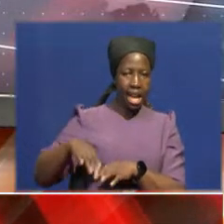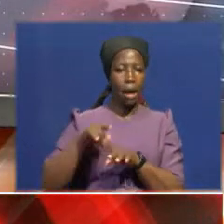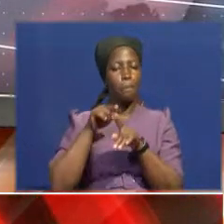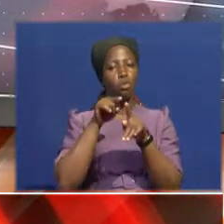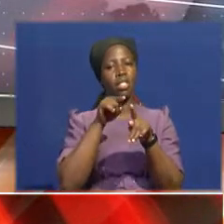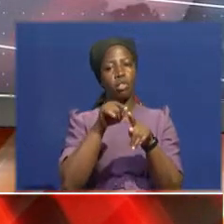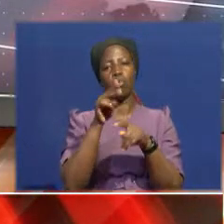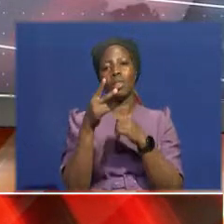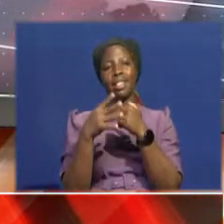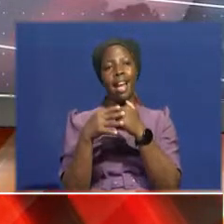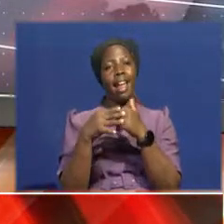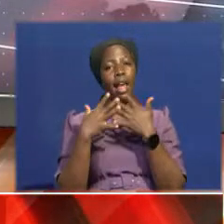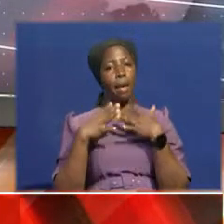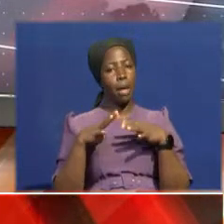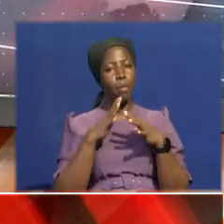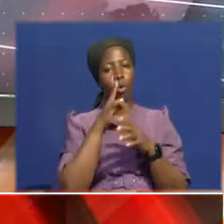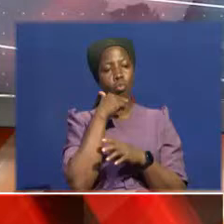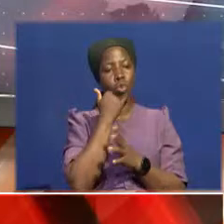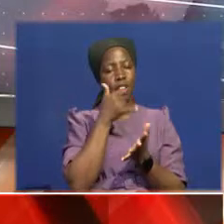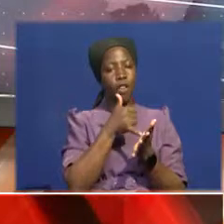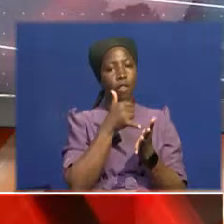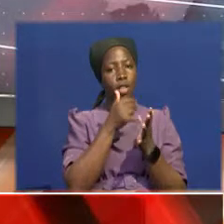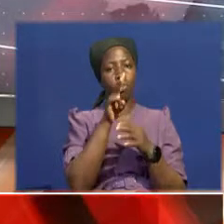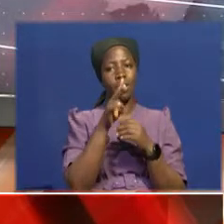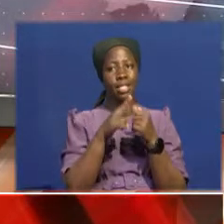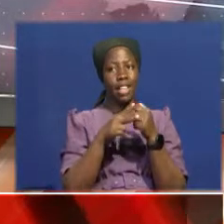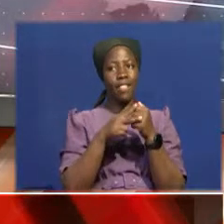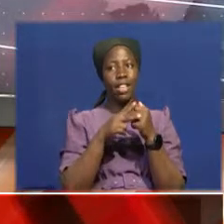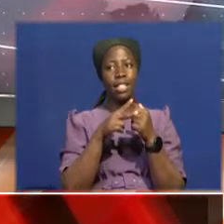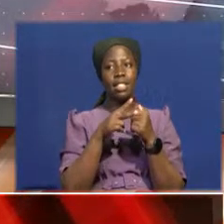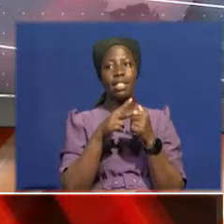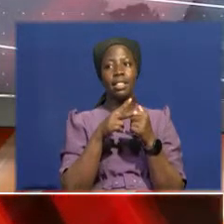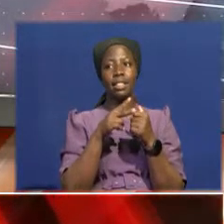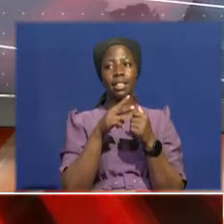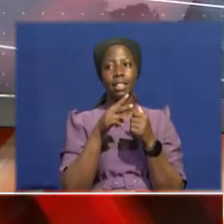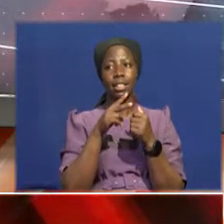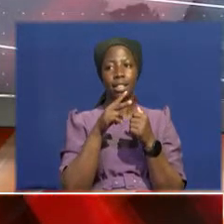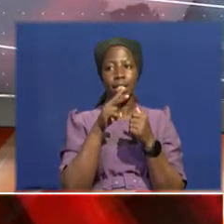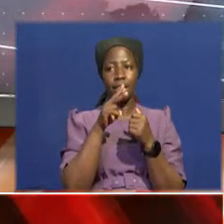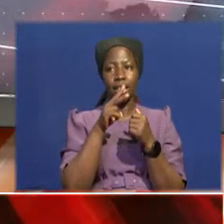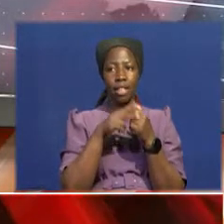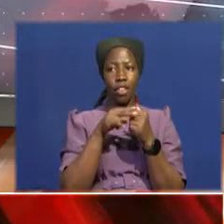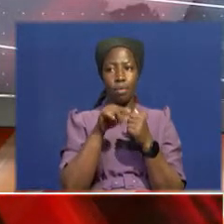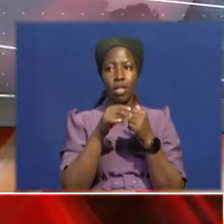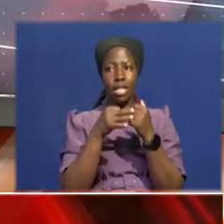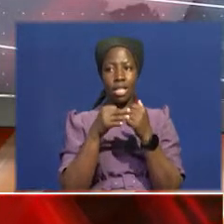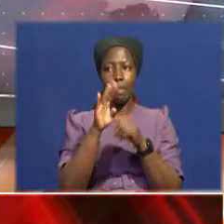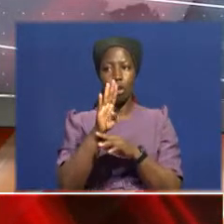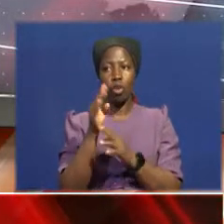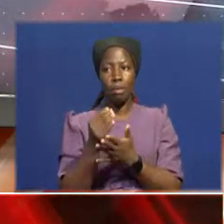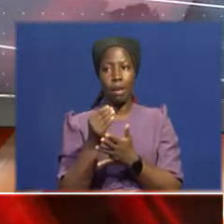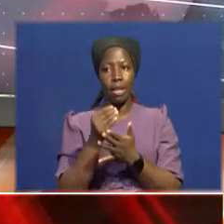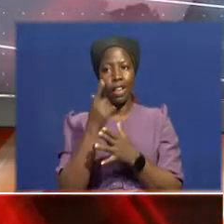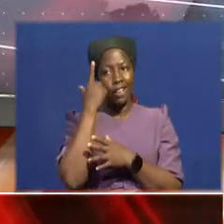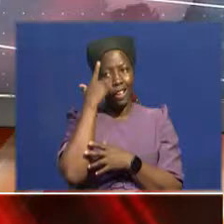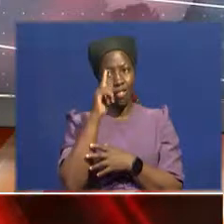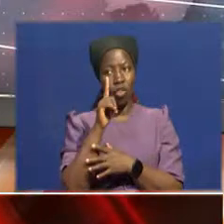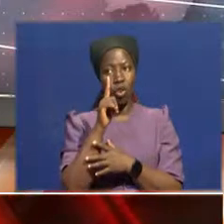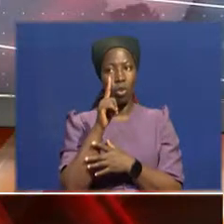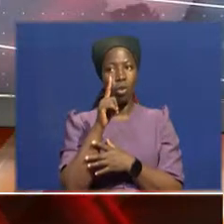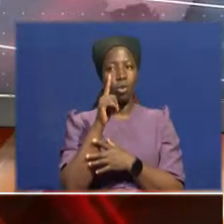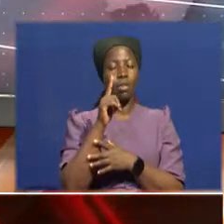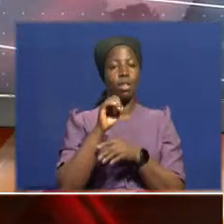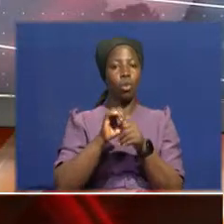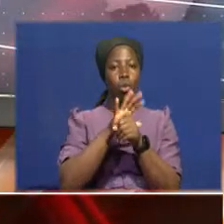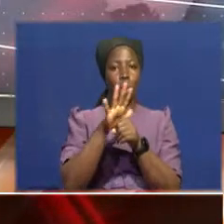individuals implicated in the 7.8 billion shillings COVID-19 scandal. Now, the Ethics and Anti-Corruption Commission CEO Twalib